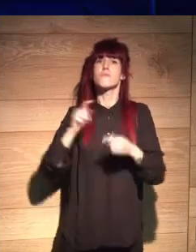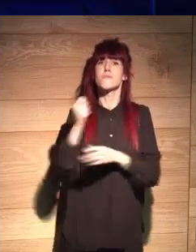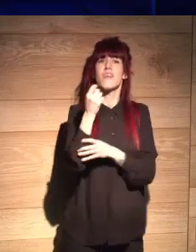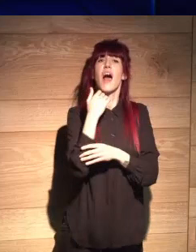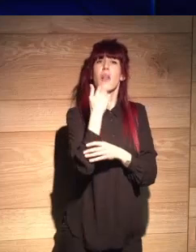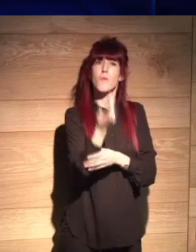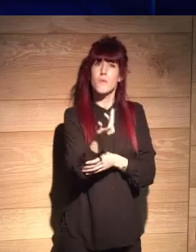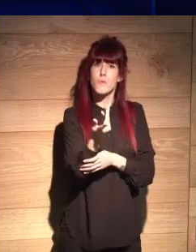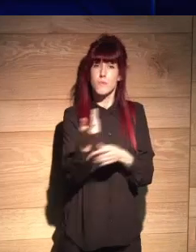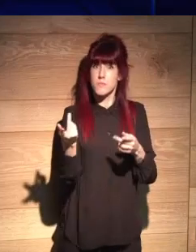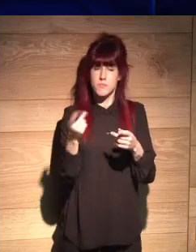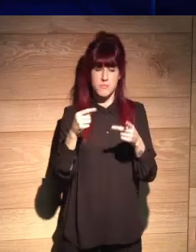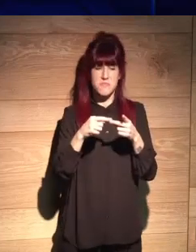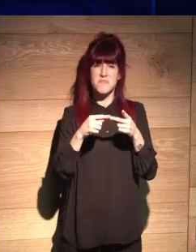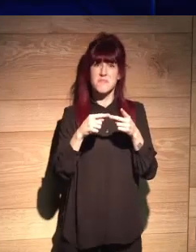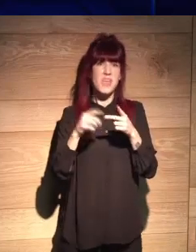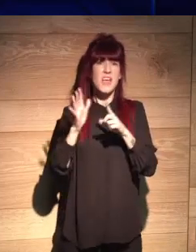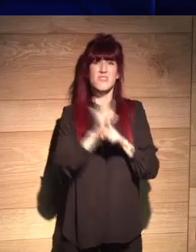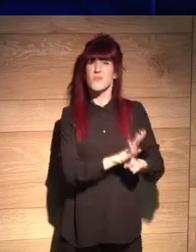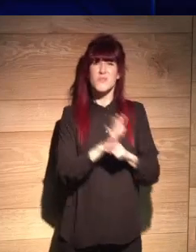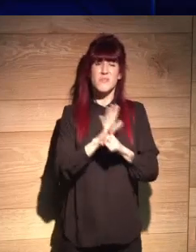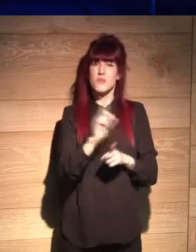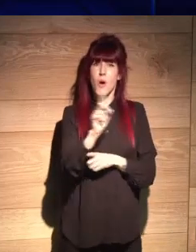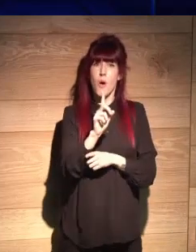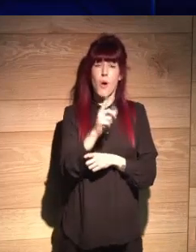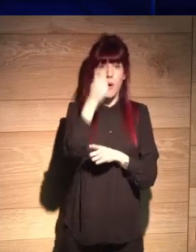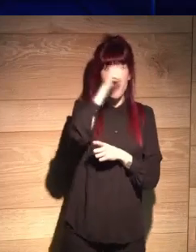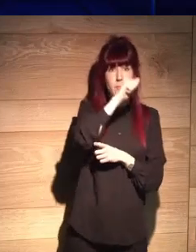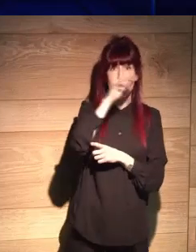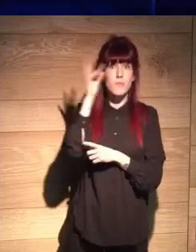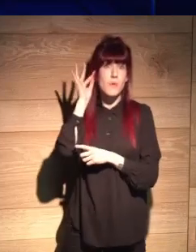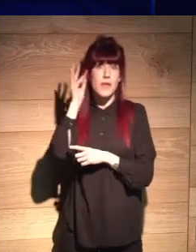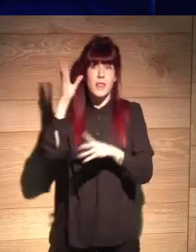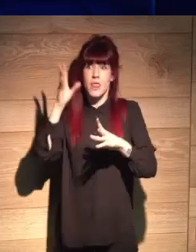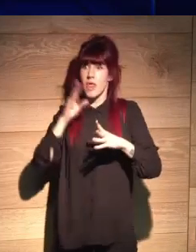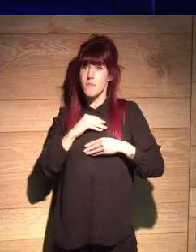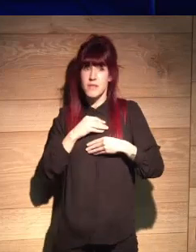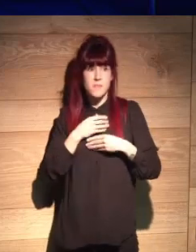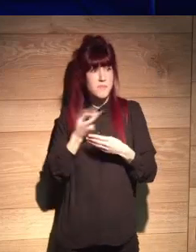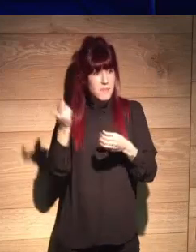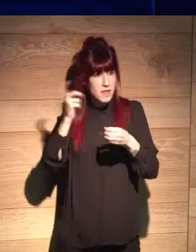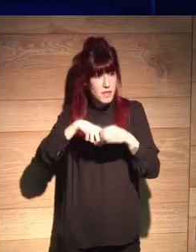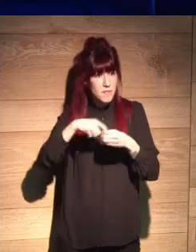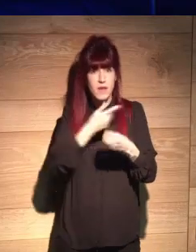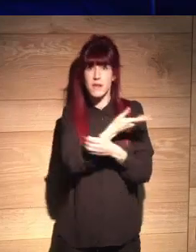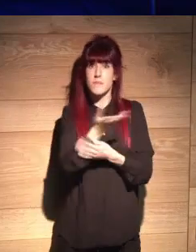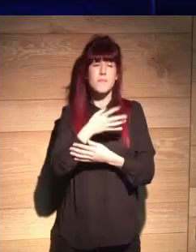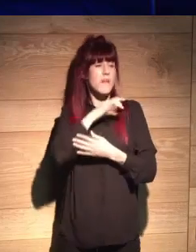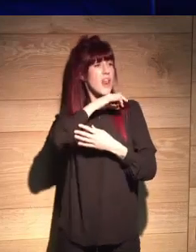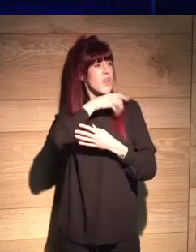work together in the achievement of something. We don't want to be exclusive. Our